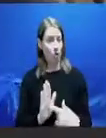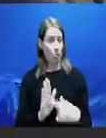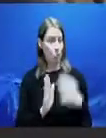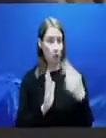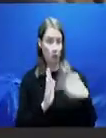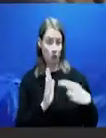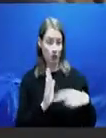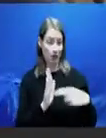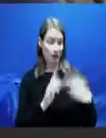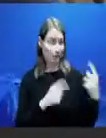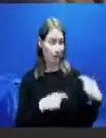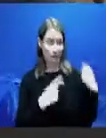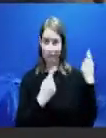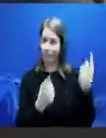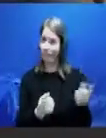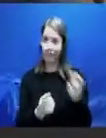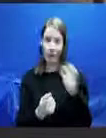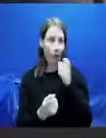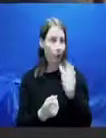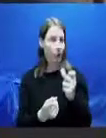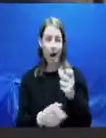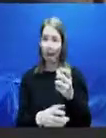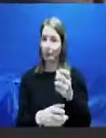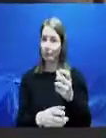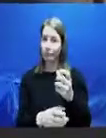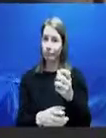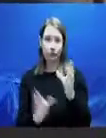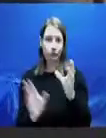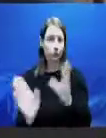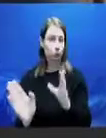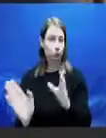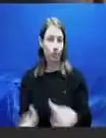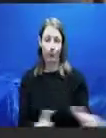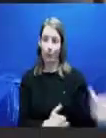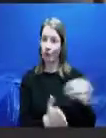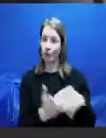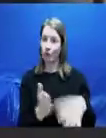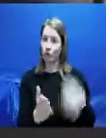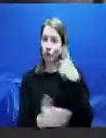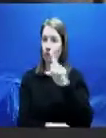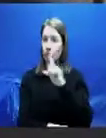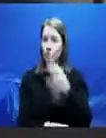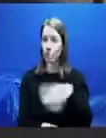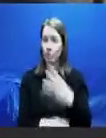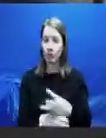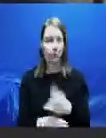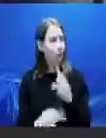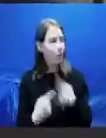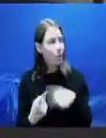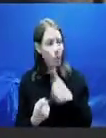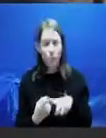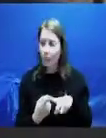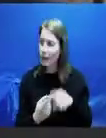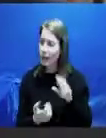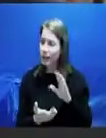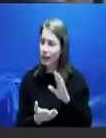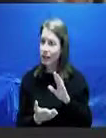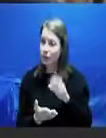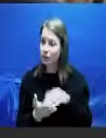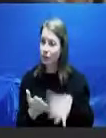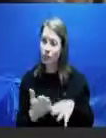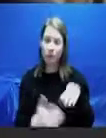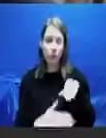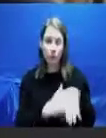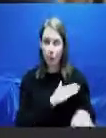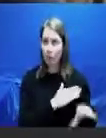world. Students were arriving as college freshmen or to a new job, and they were quickly handed a ton of nonfiction reading.